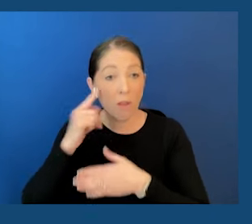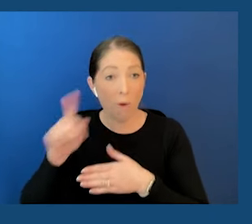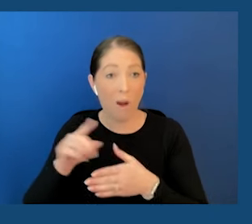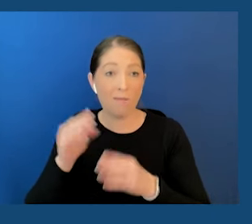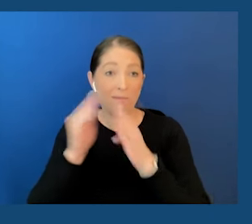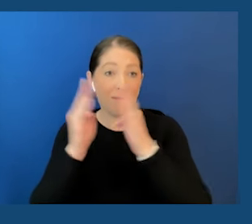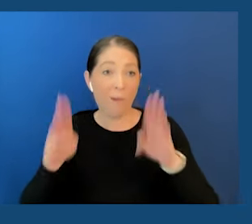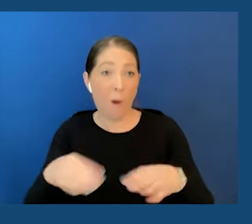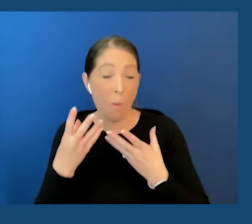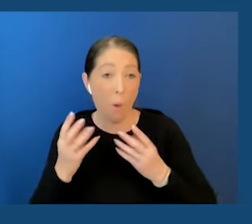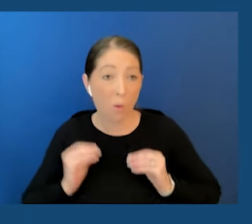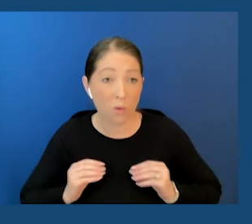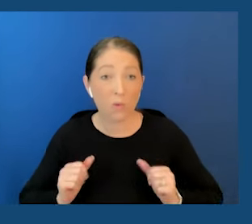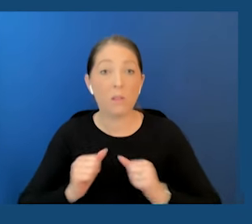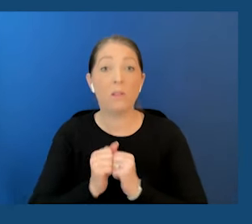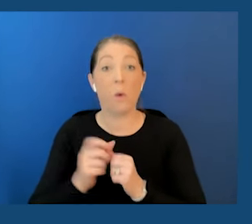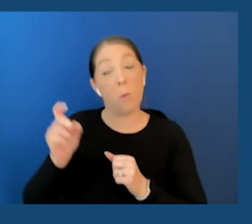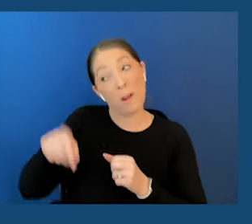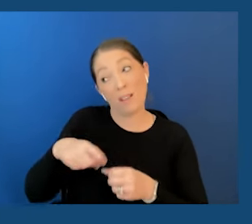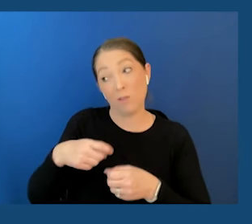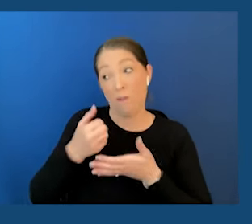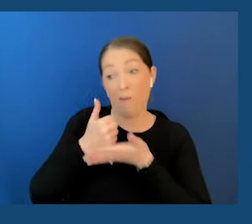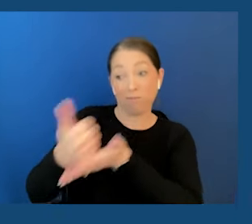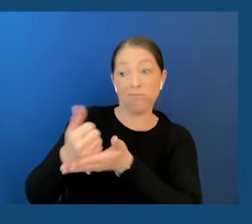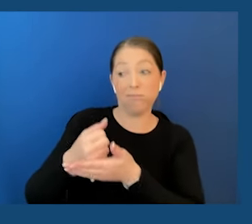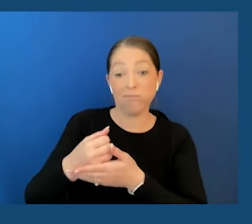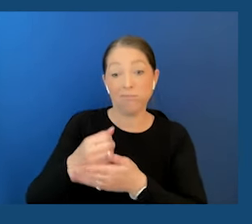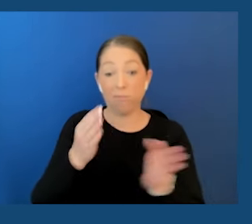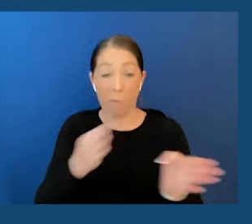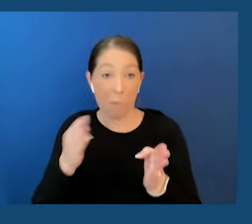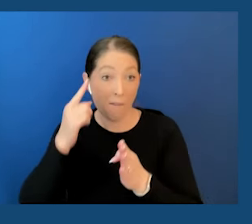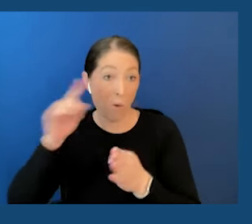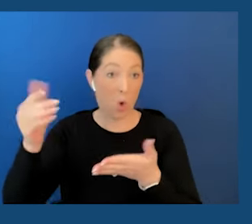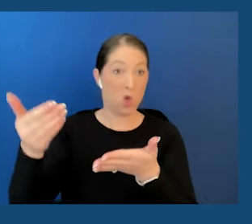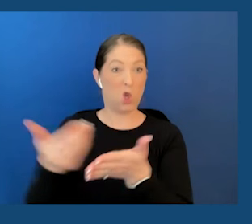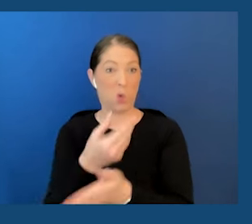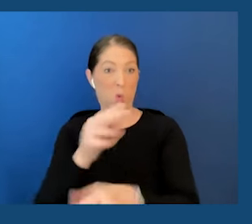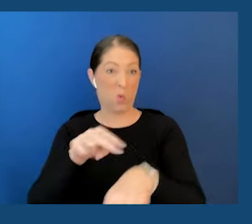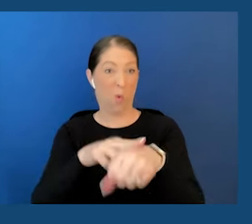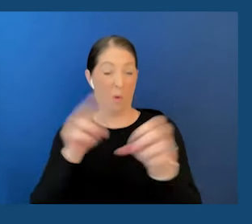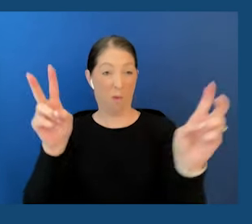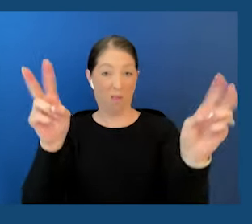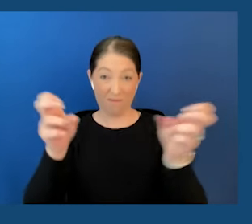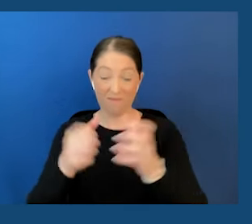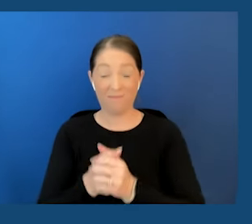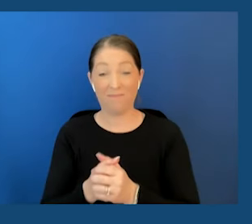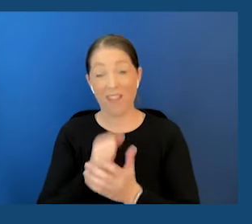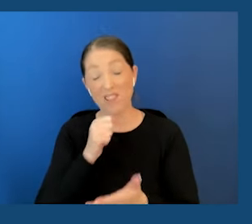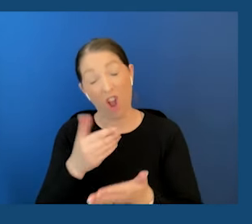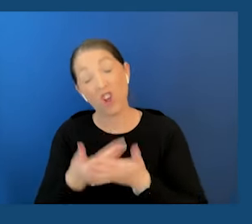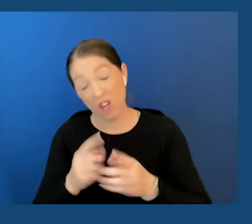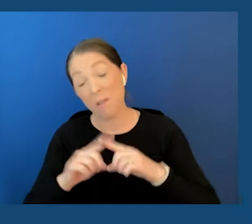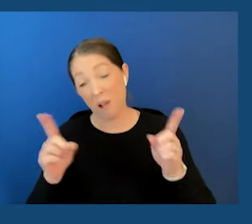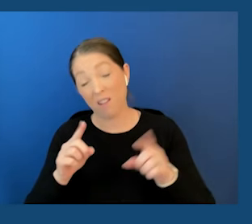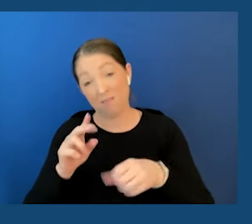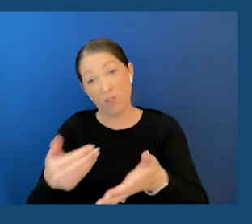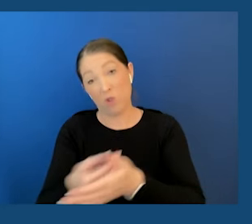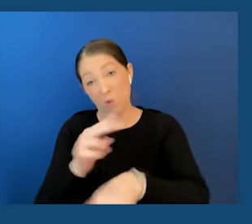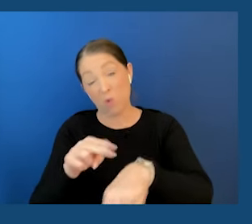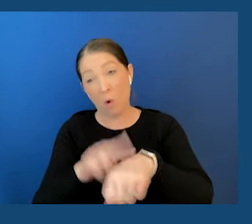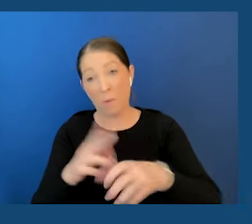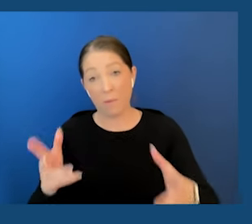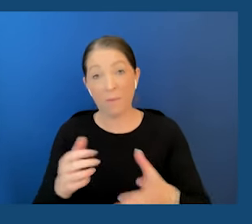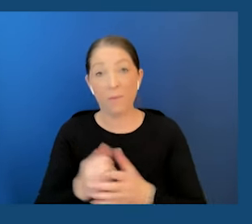ready for this new normal. It's not a good new normal, but it is the new normal. So we're setting aside $435 million for